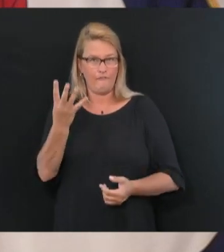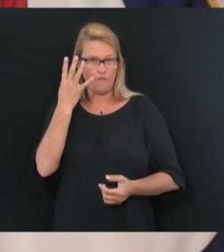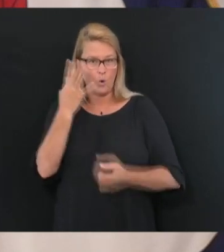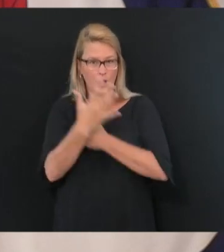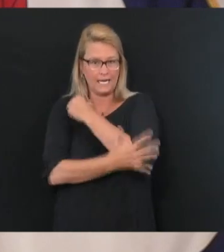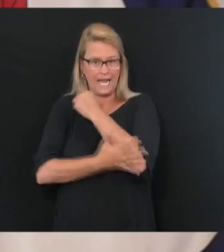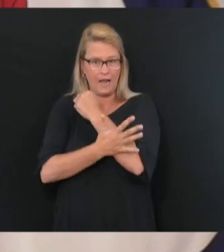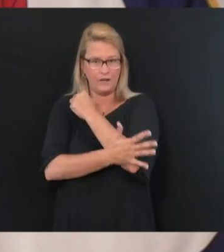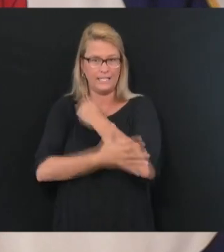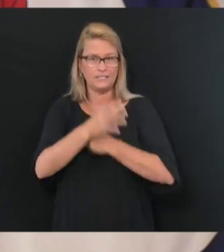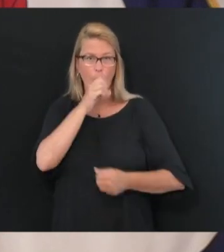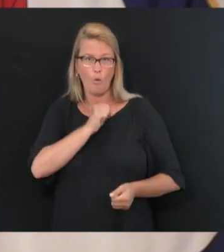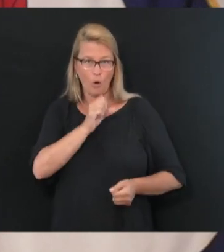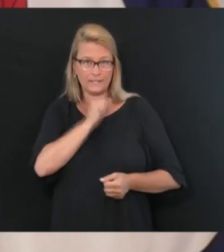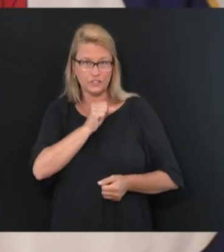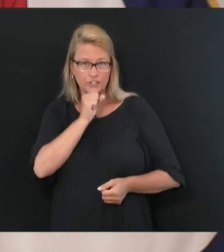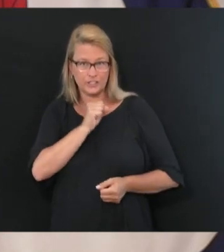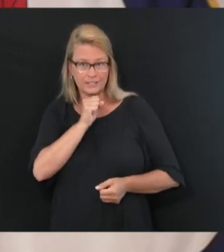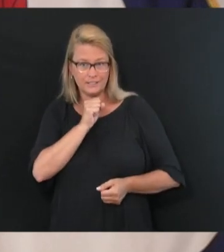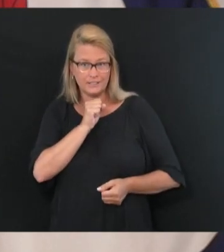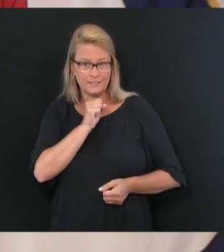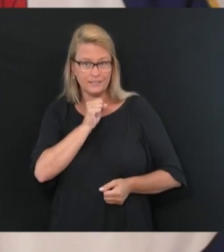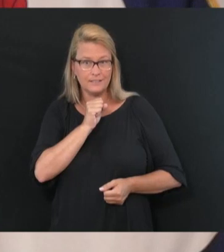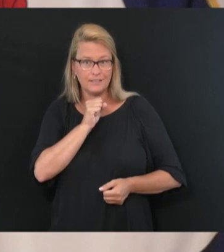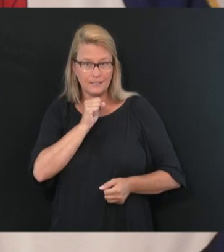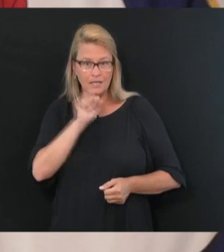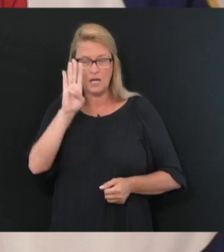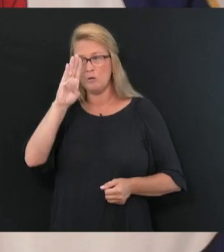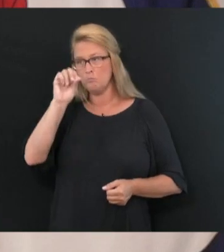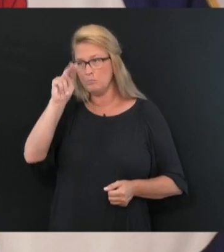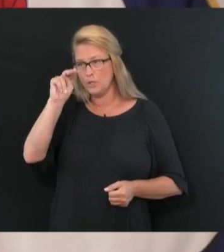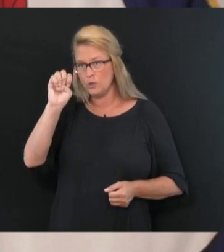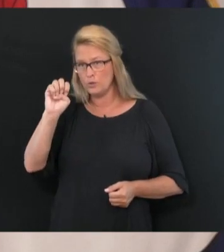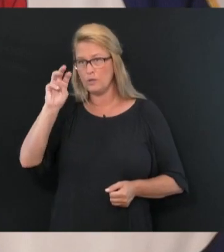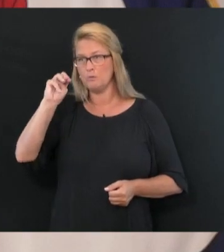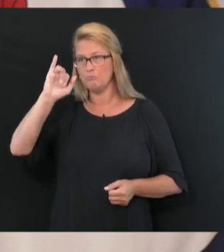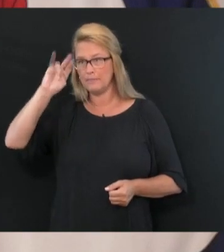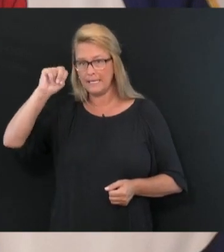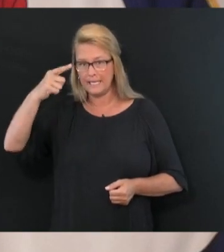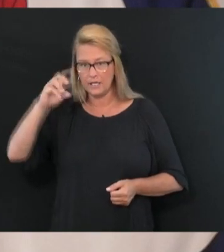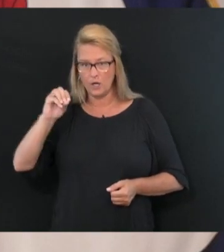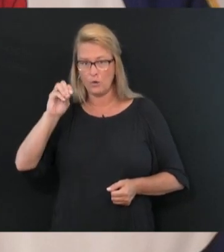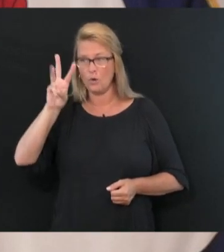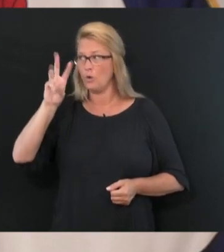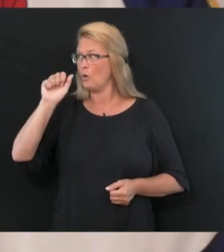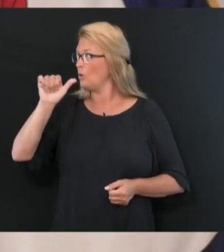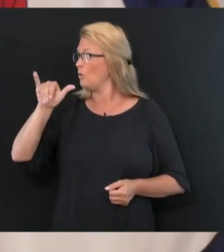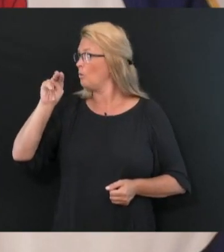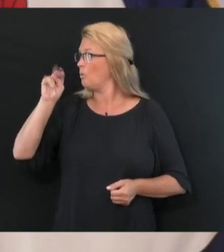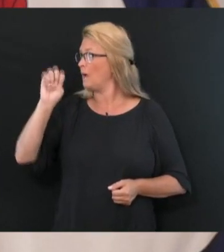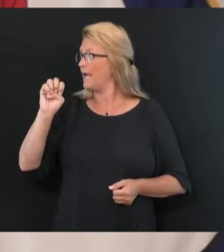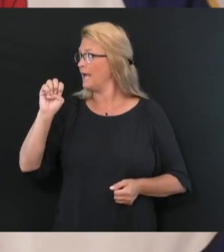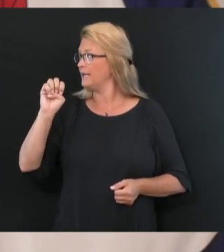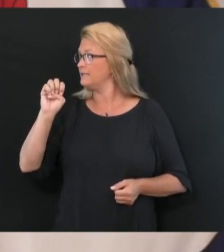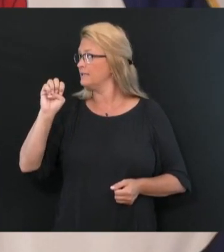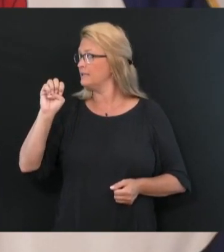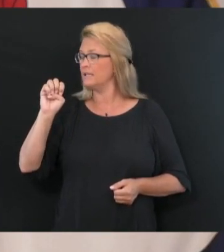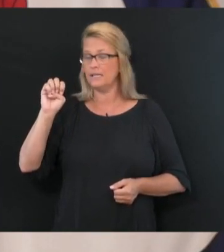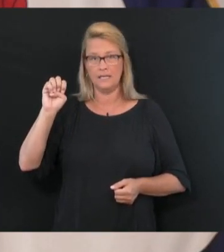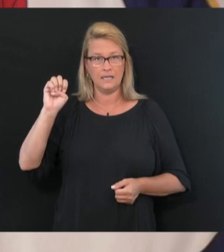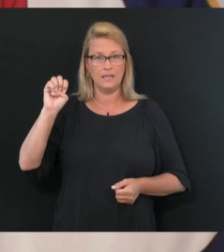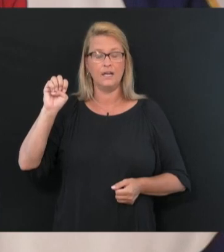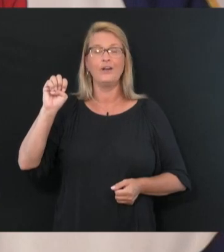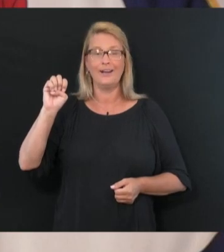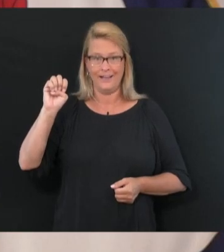the orange. And I think they're Boone, Mingo, Wayne, is that correct? I think it's